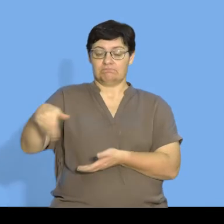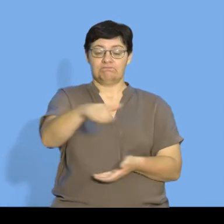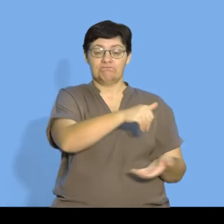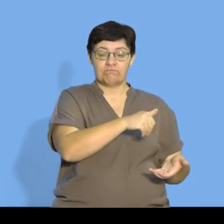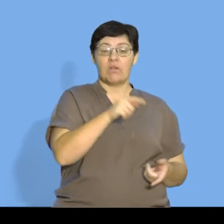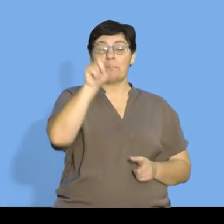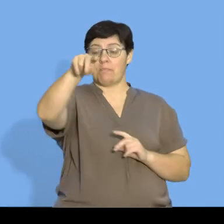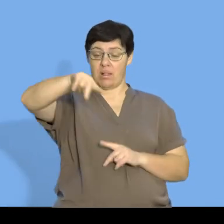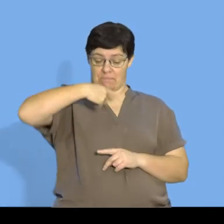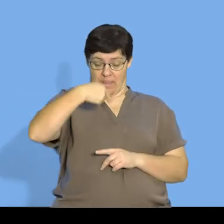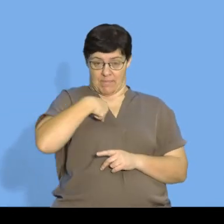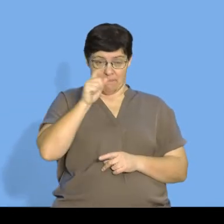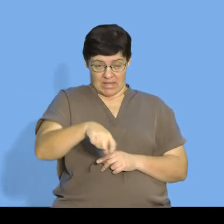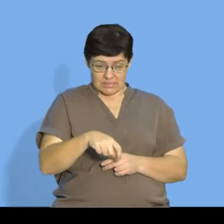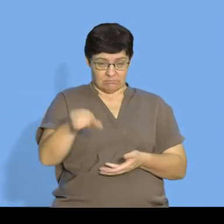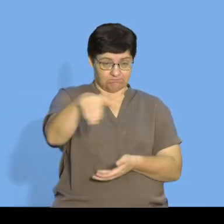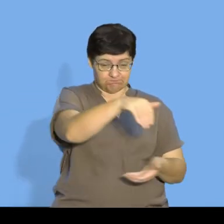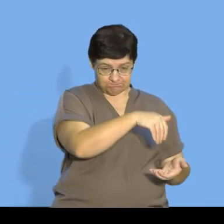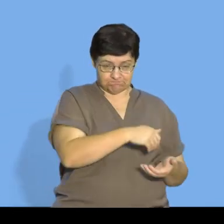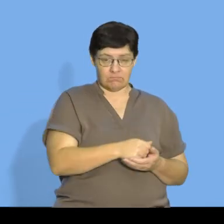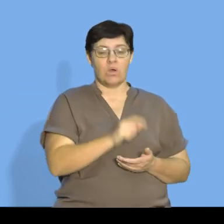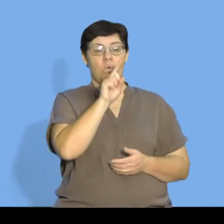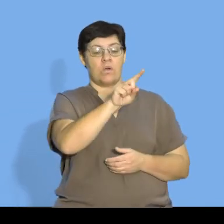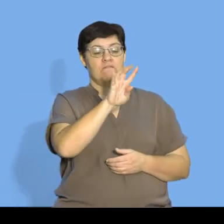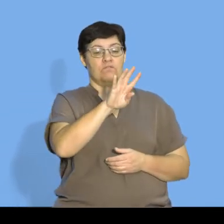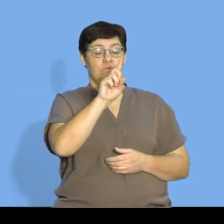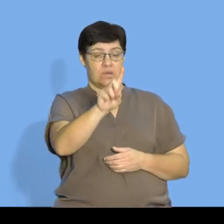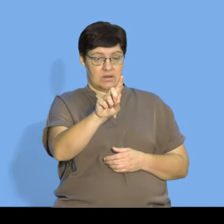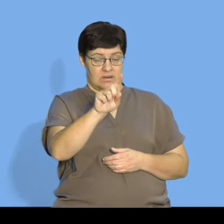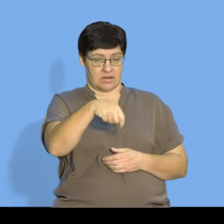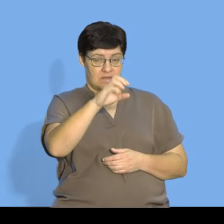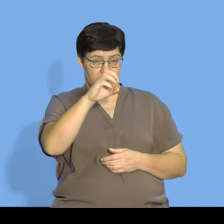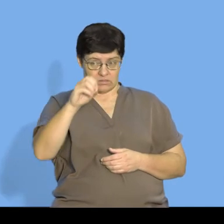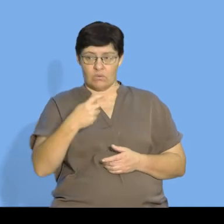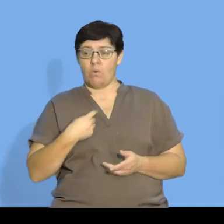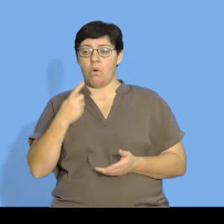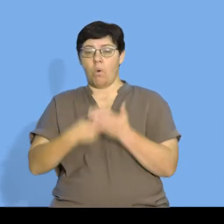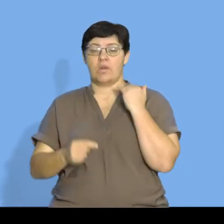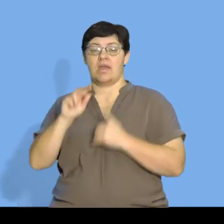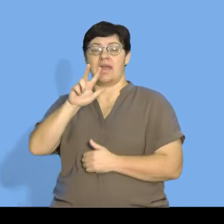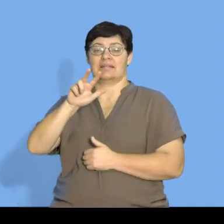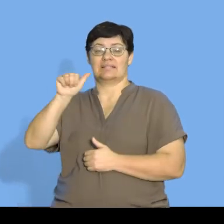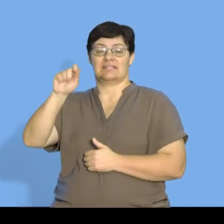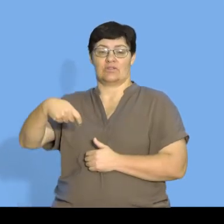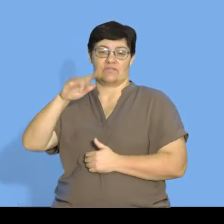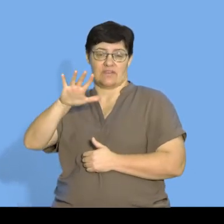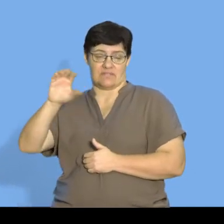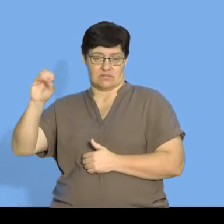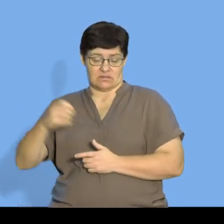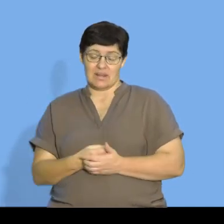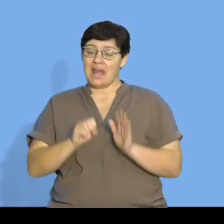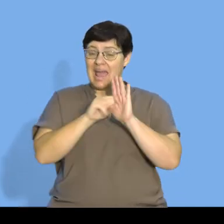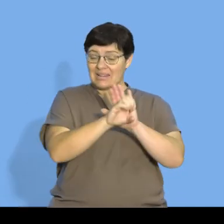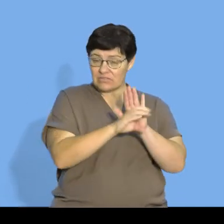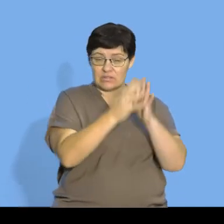Your collection from your debtors was budgeted 141, you only collected 86.5, and then